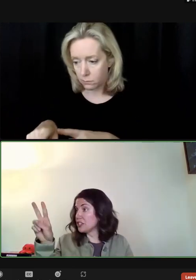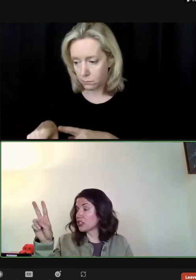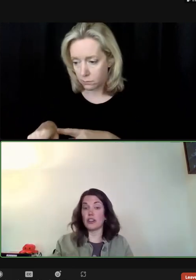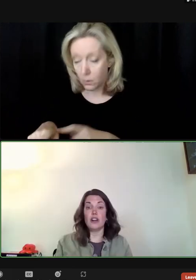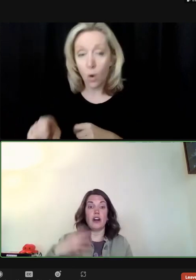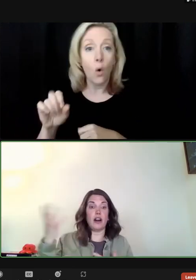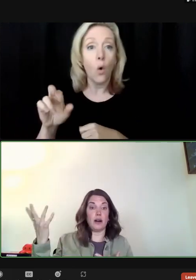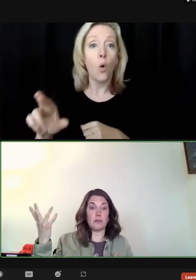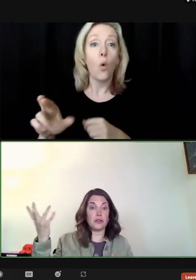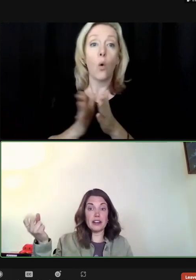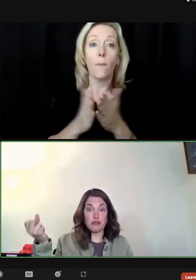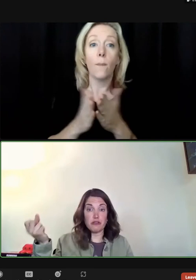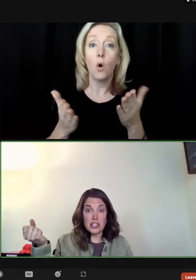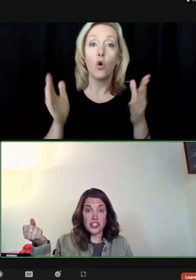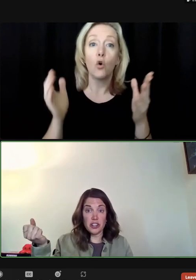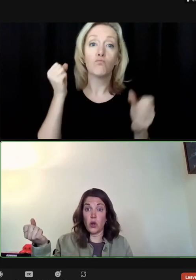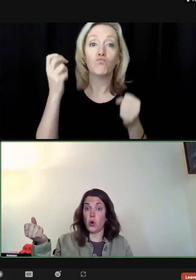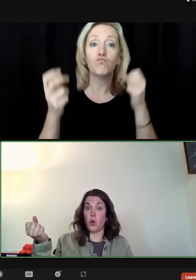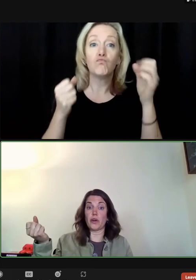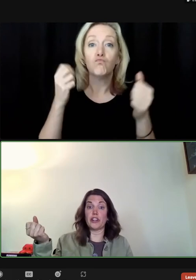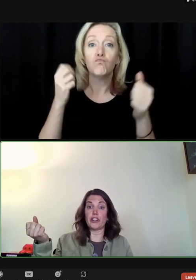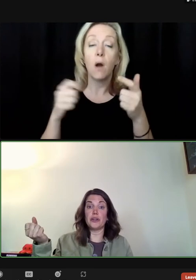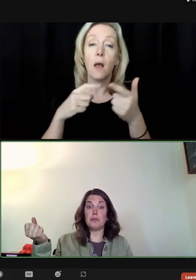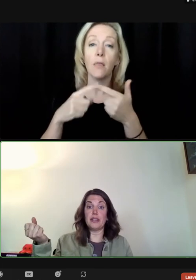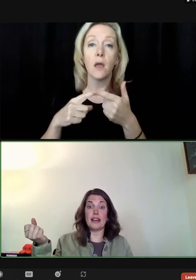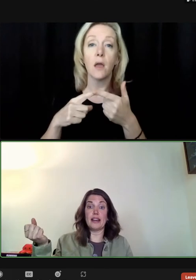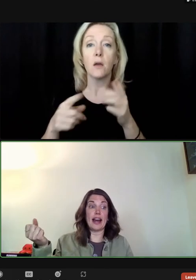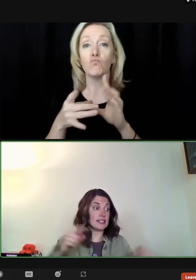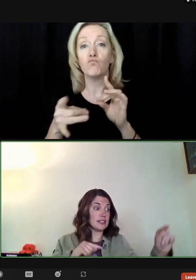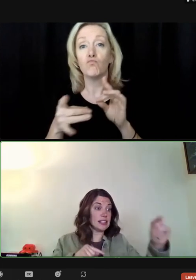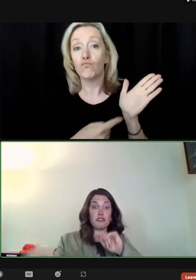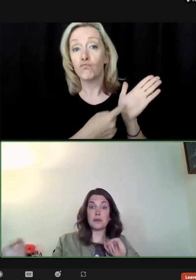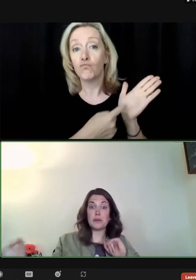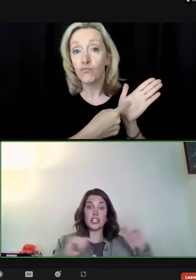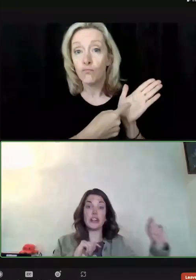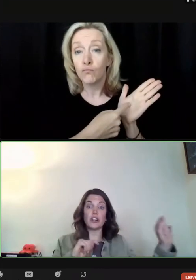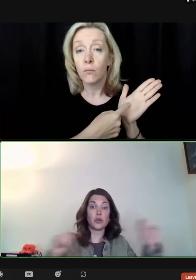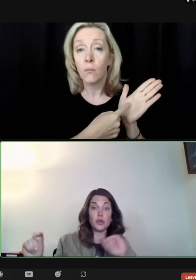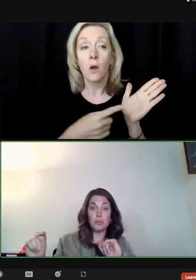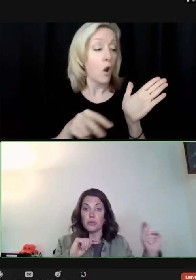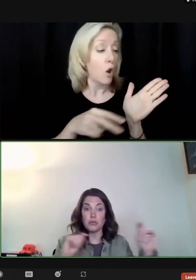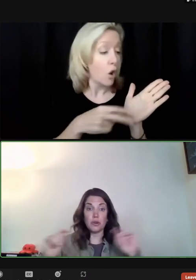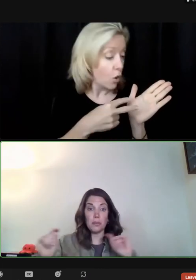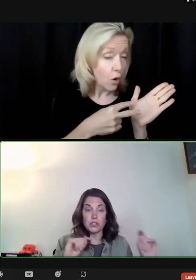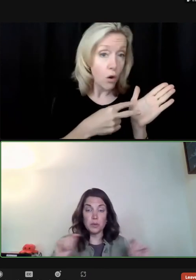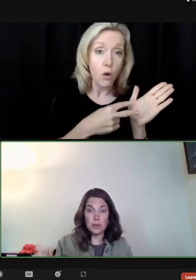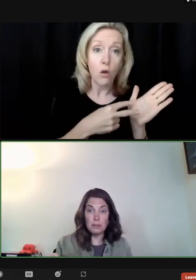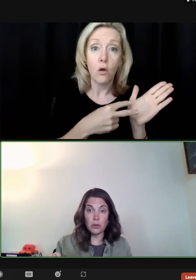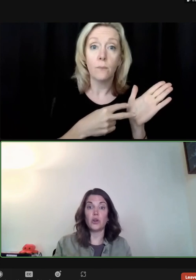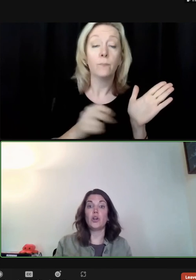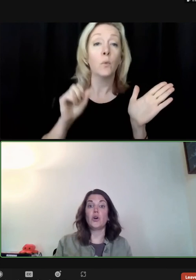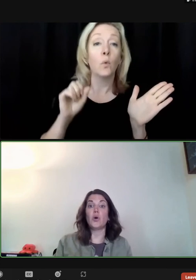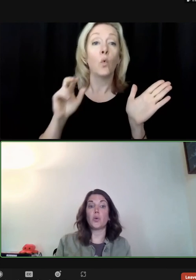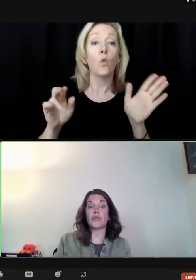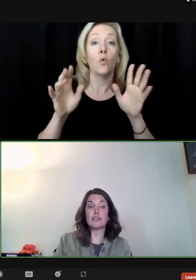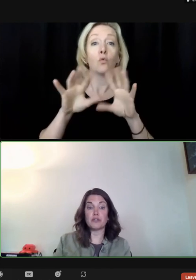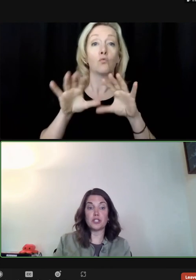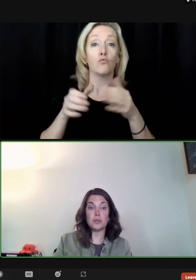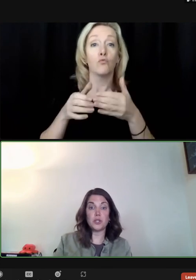then watching a teacher provide information. Or it could be accessing information in a group from multiple